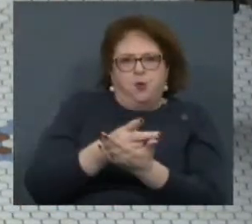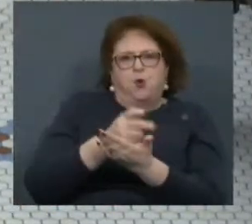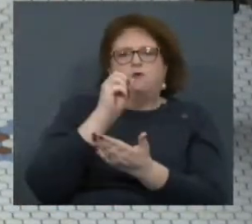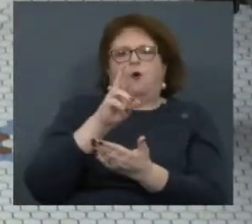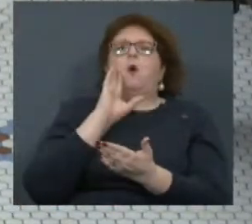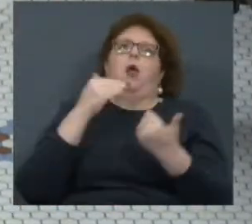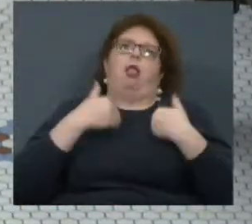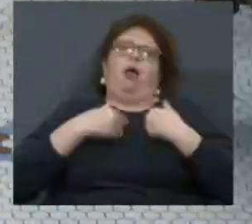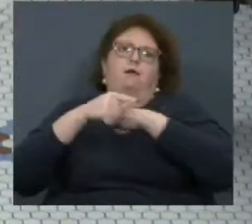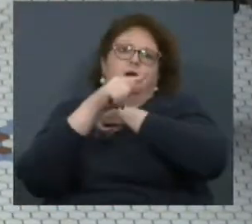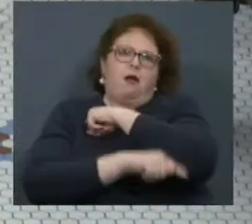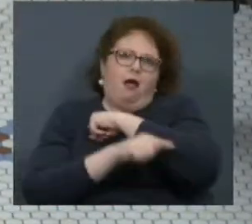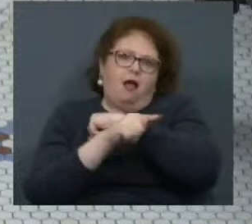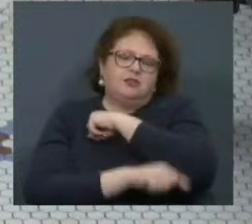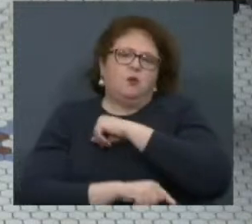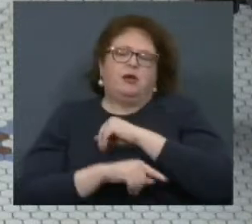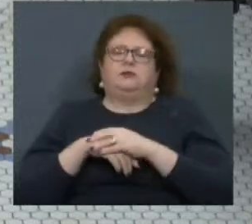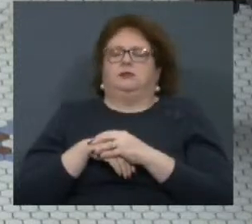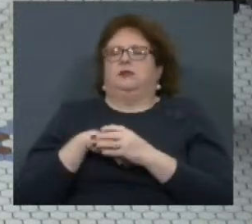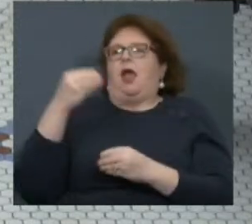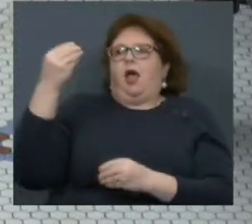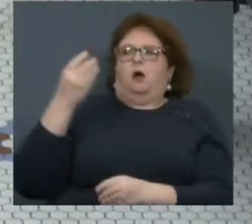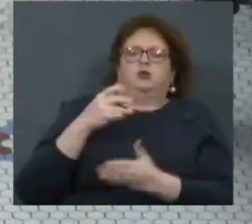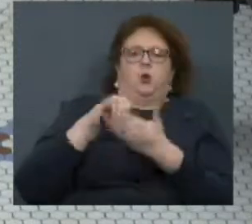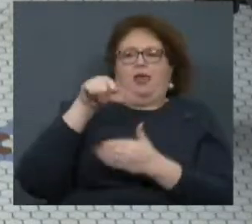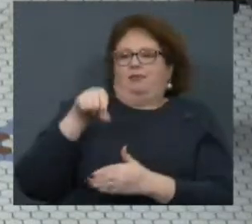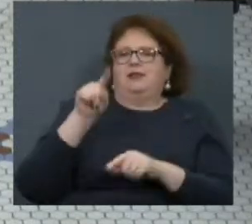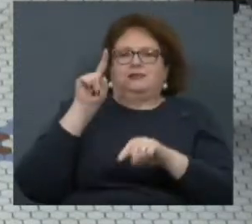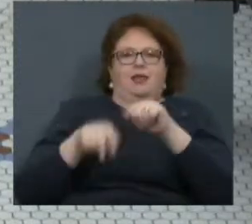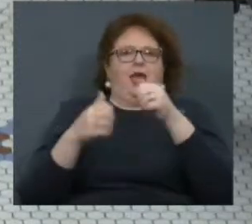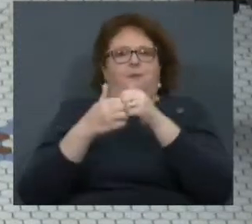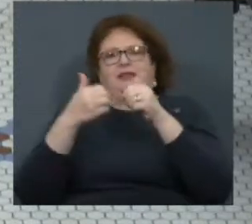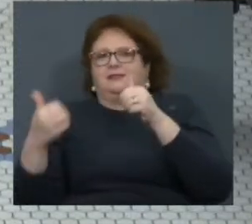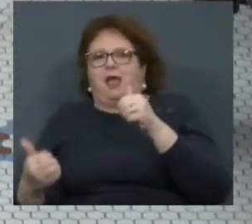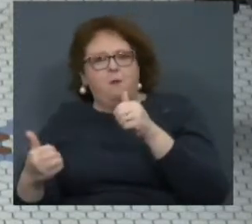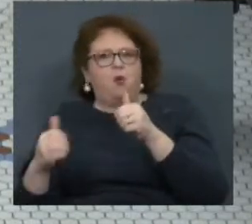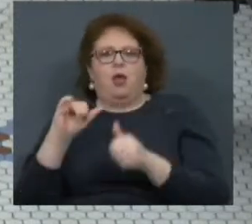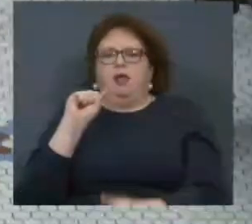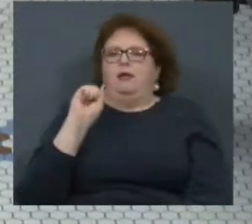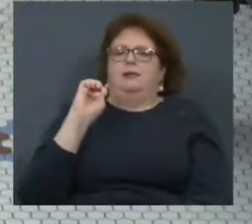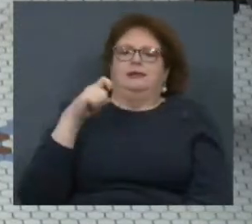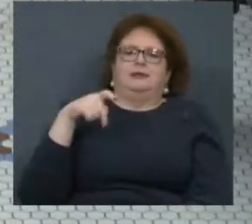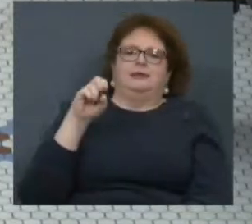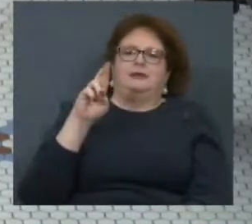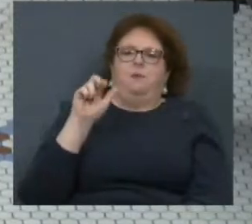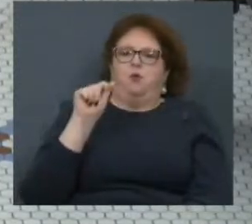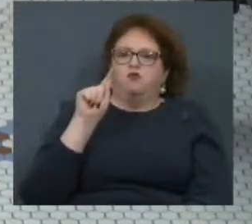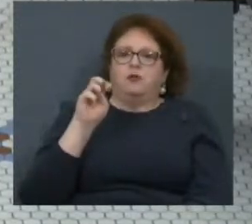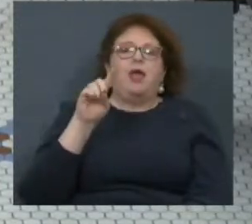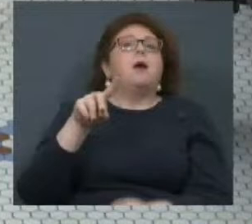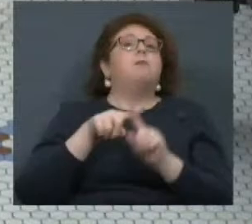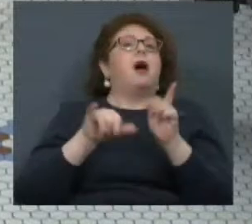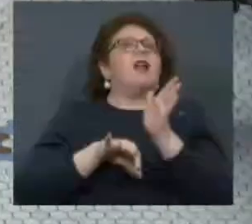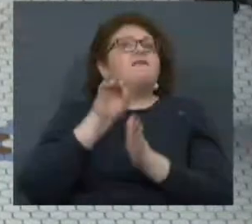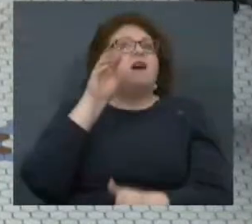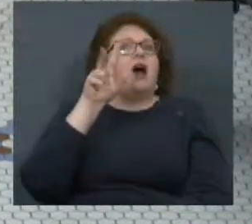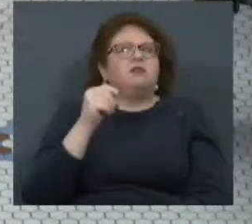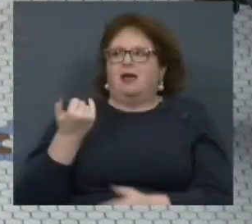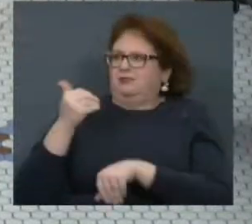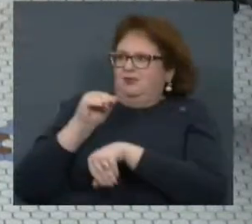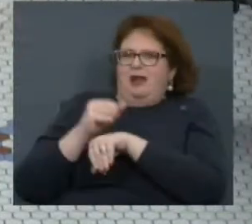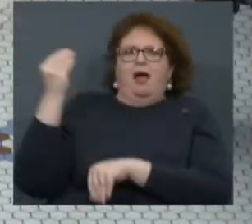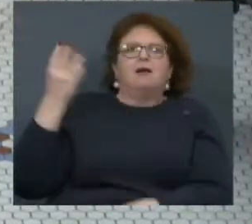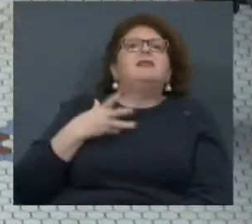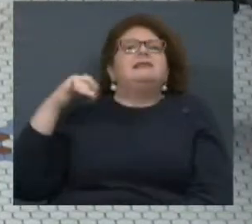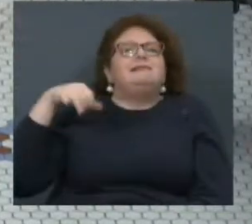consequences. You know, I was told that this item cannot be separated, which I found out tonight that this item can be separated. So that